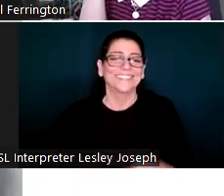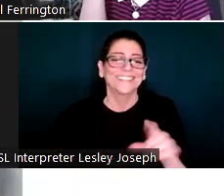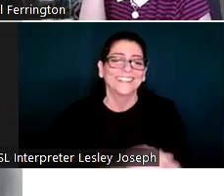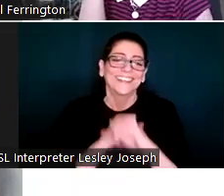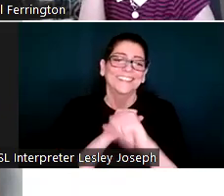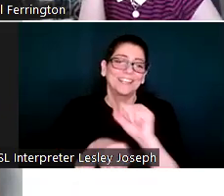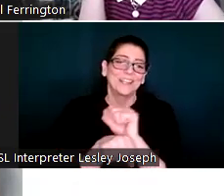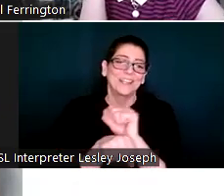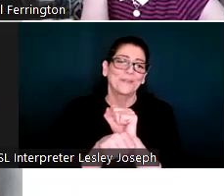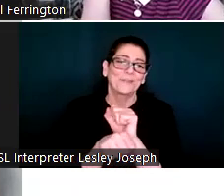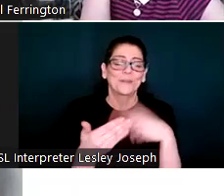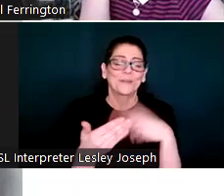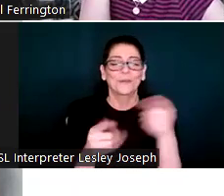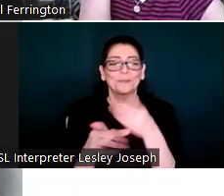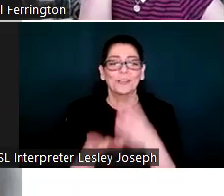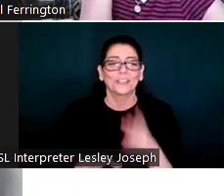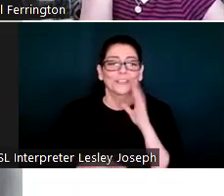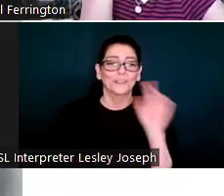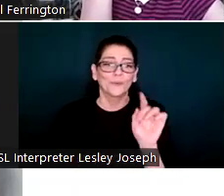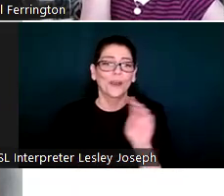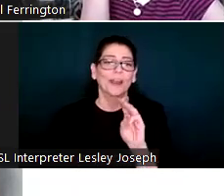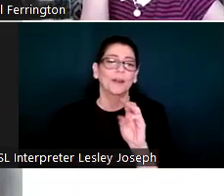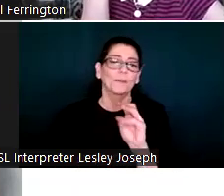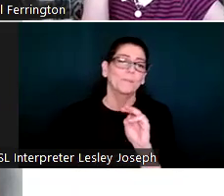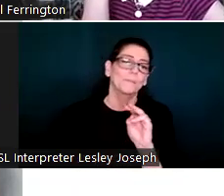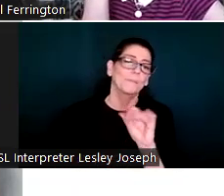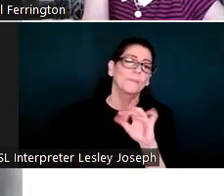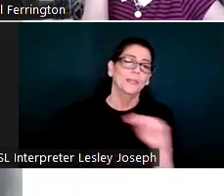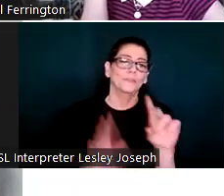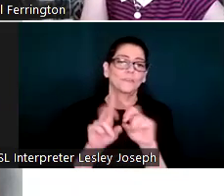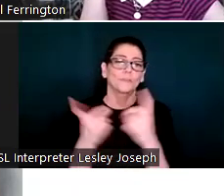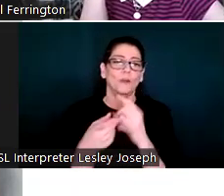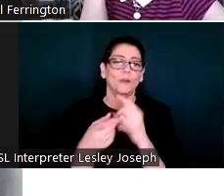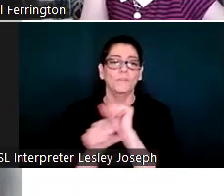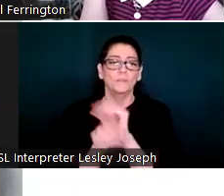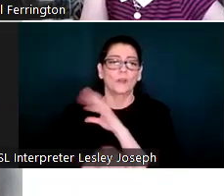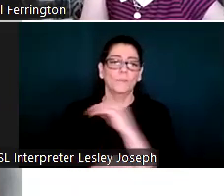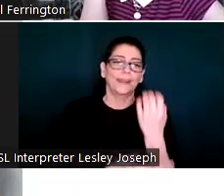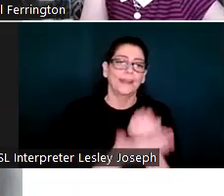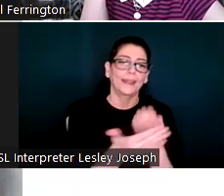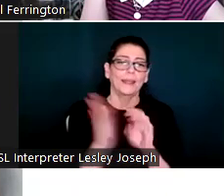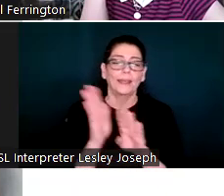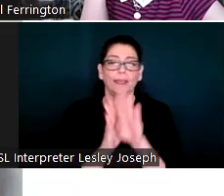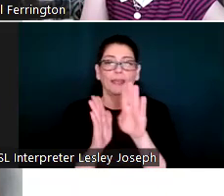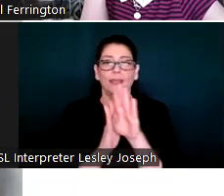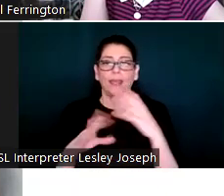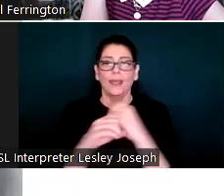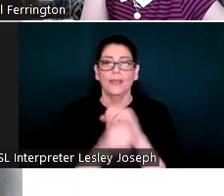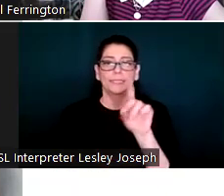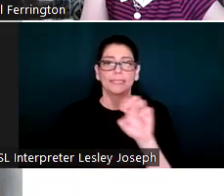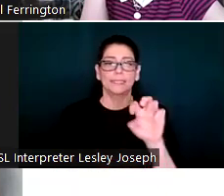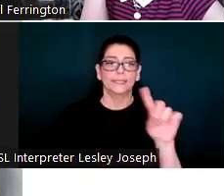program specialist at the Minnesota Department of Employment and Economic Development, or DEED, in the Department of